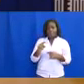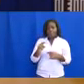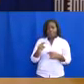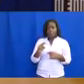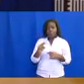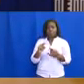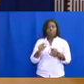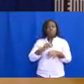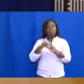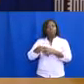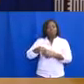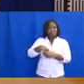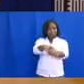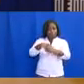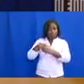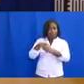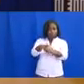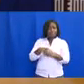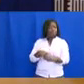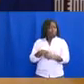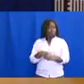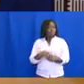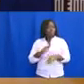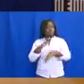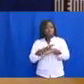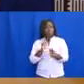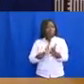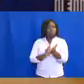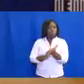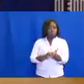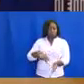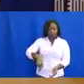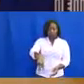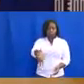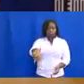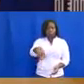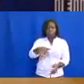in, and from the lecture halls, and on the campus generally.